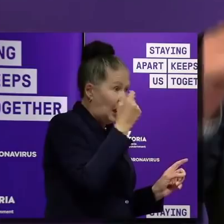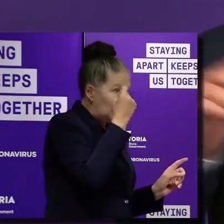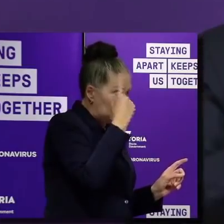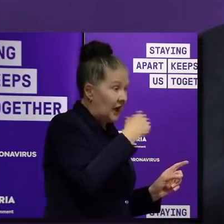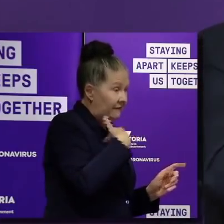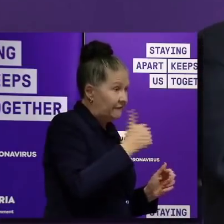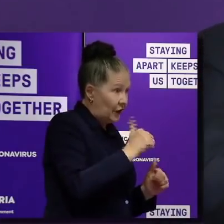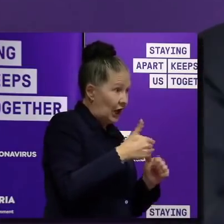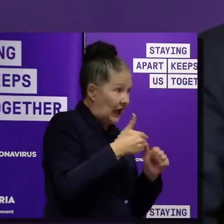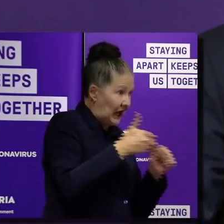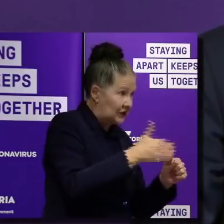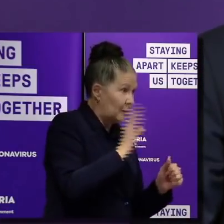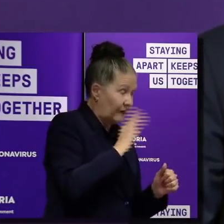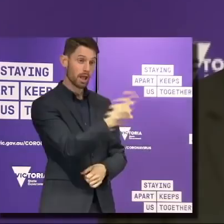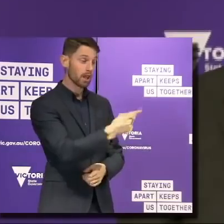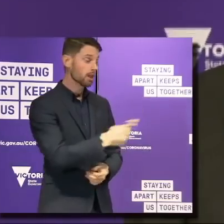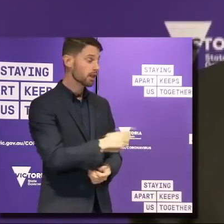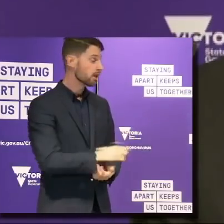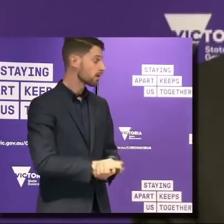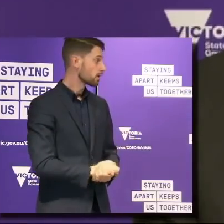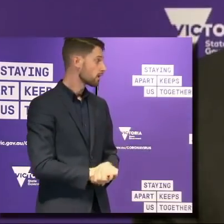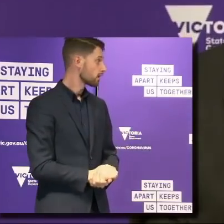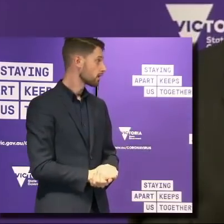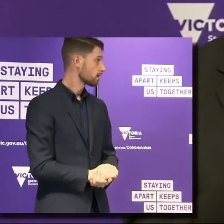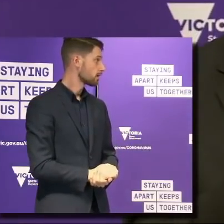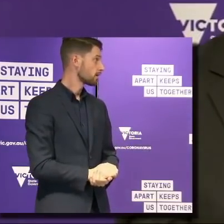have to remember and I'll come back. Yep. Why don't we get there.